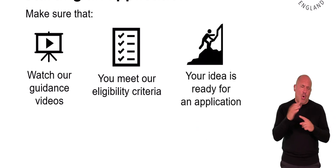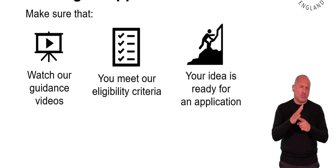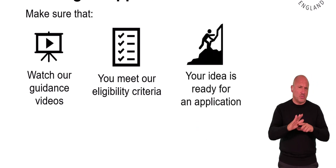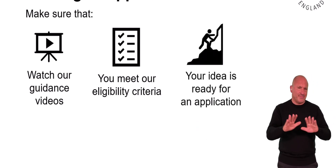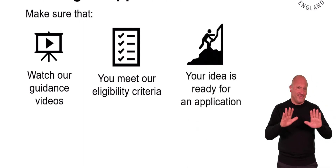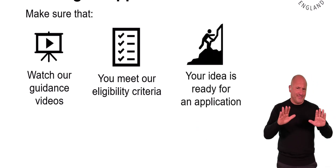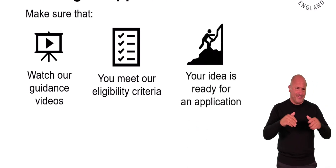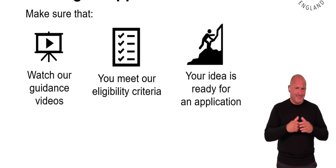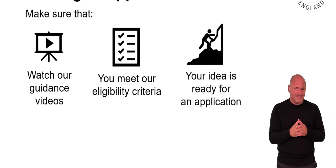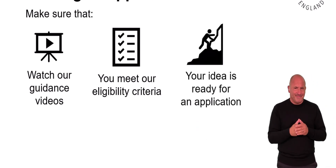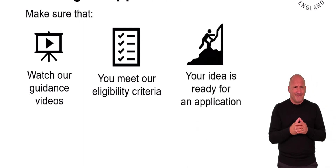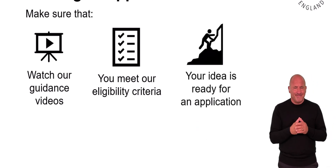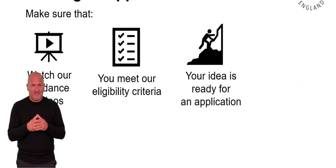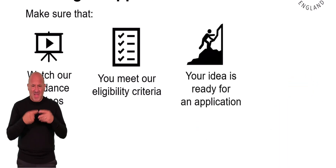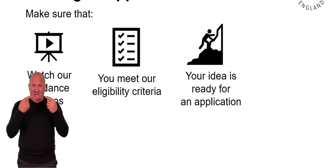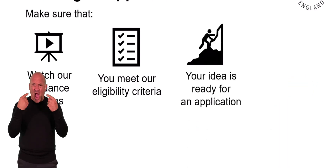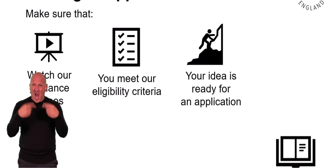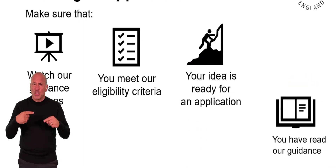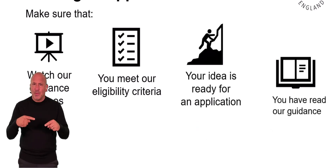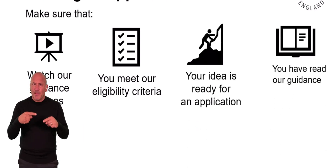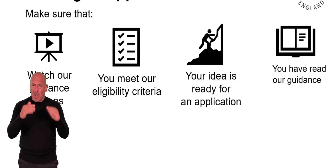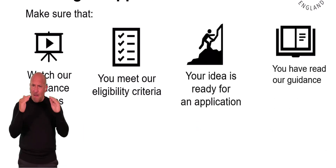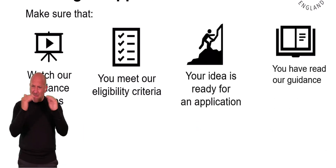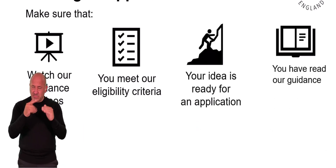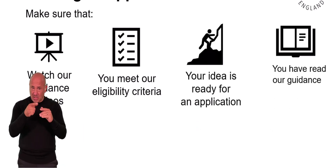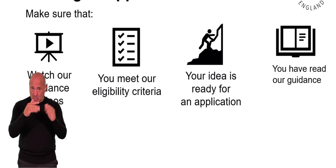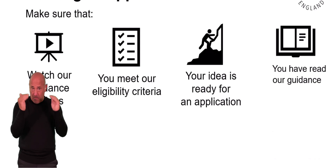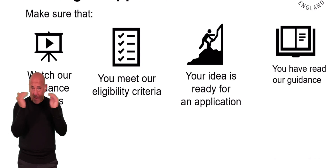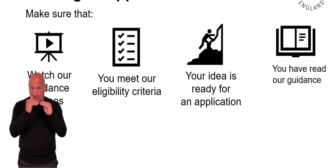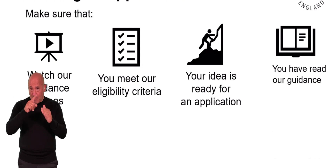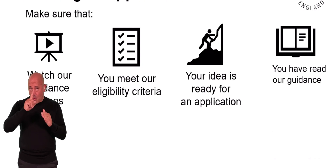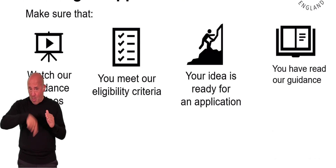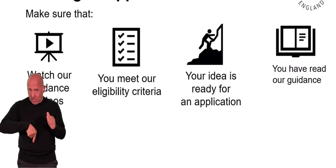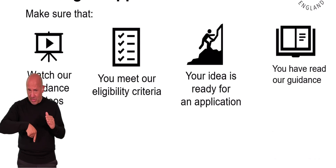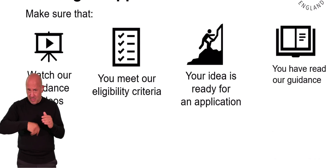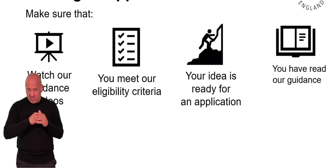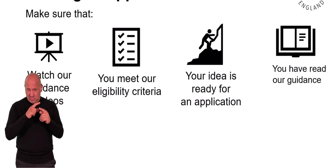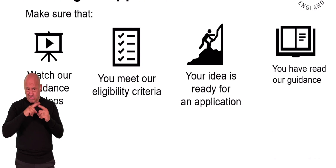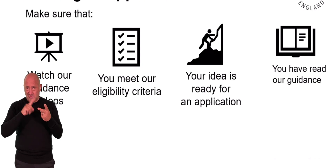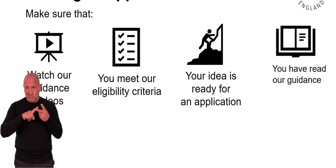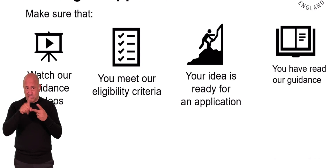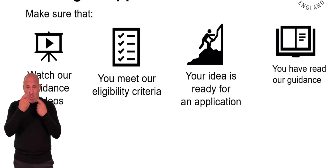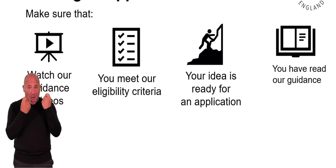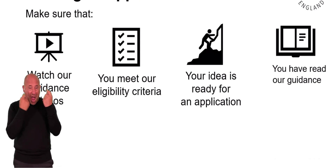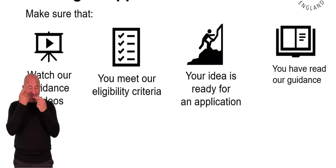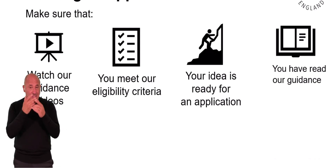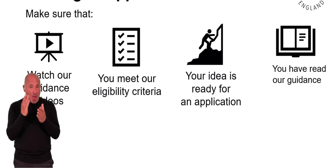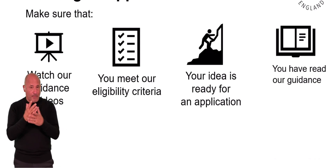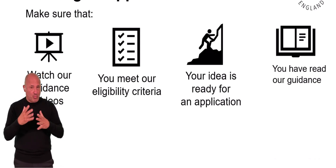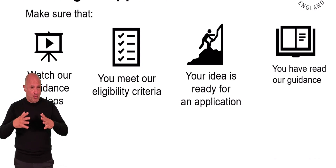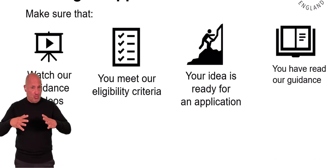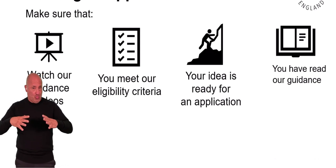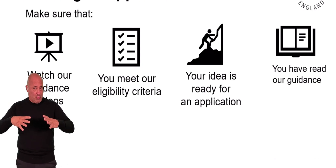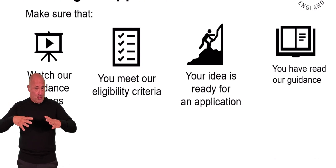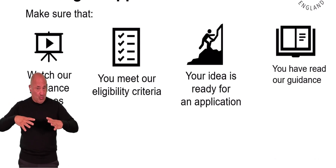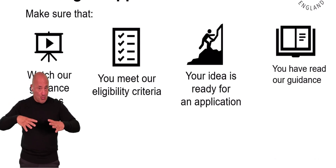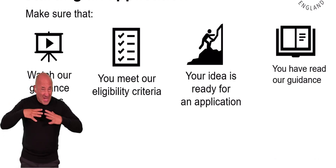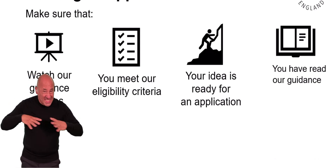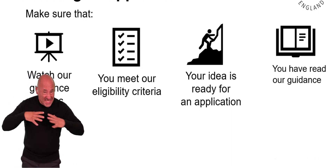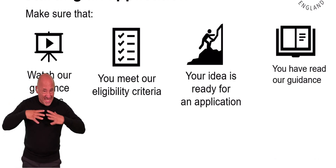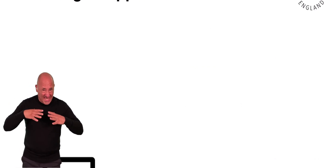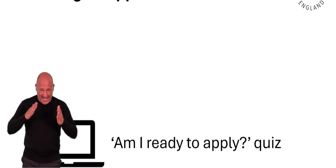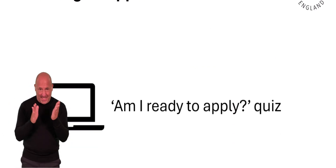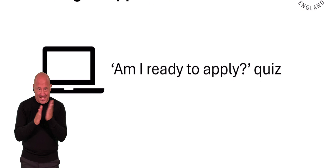an application, and that you've read our guidance. So before you start writing, we recommend taking the